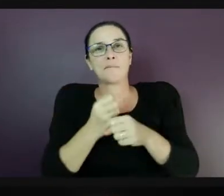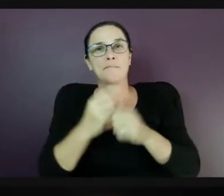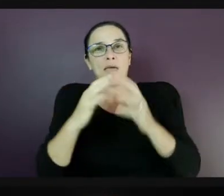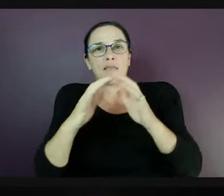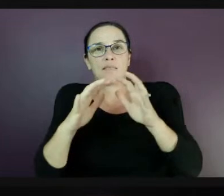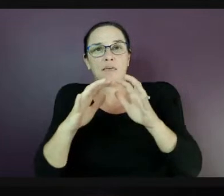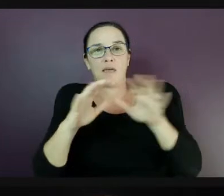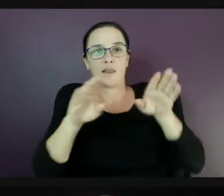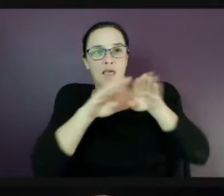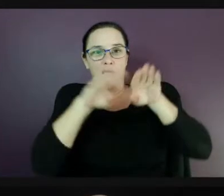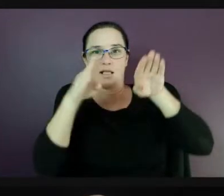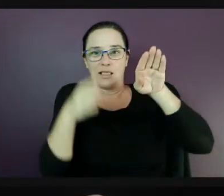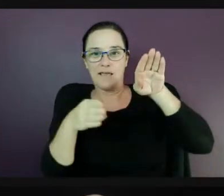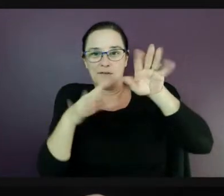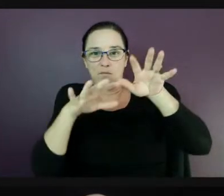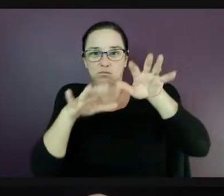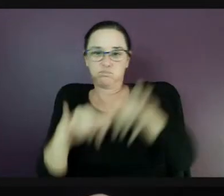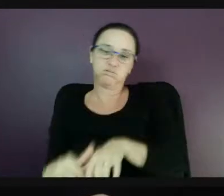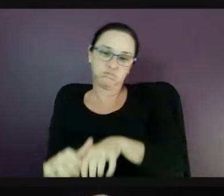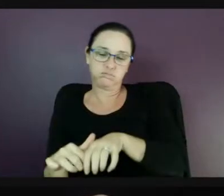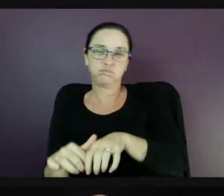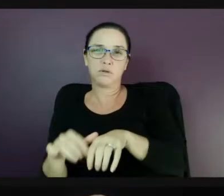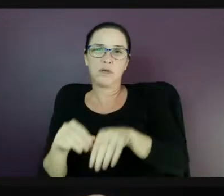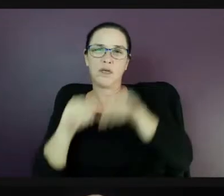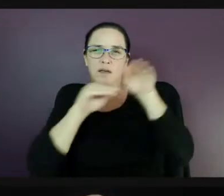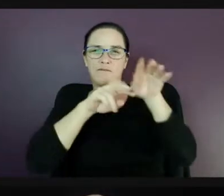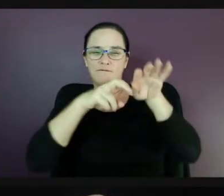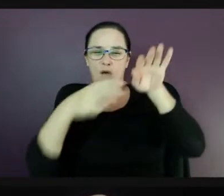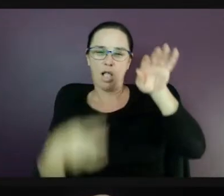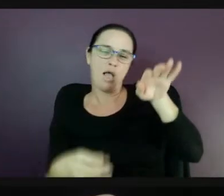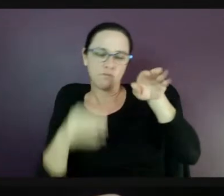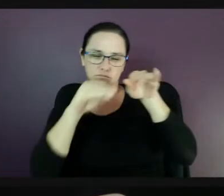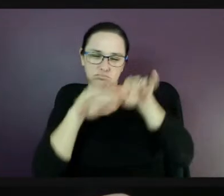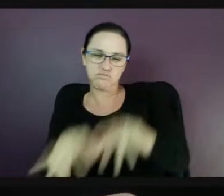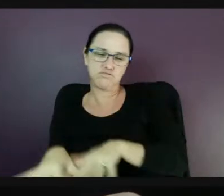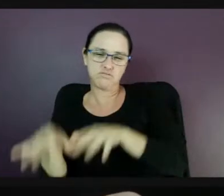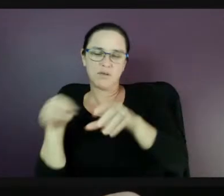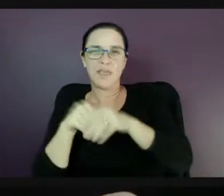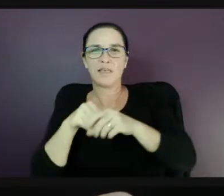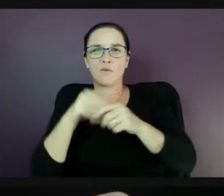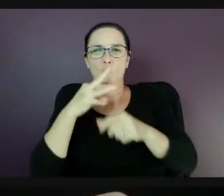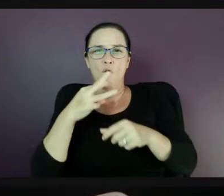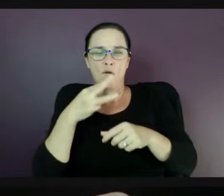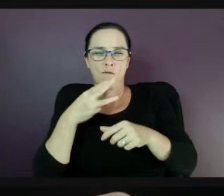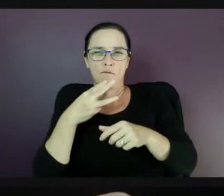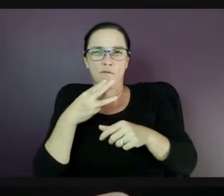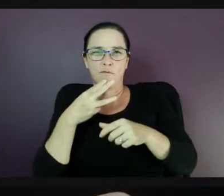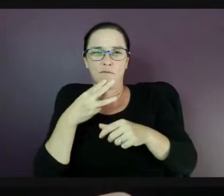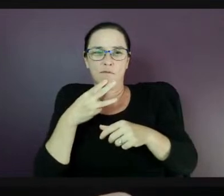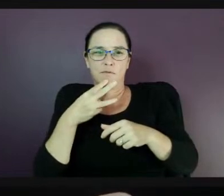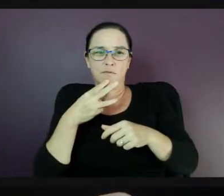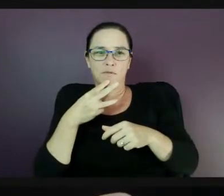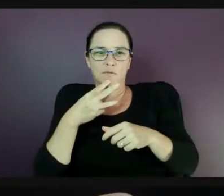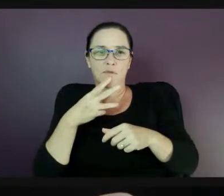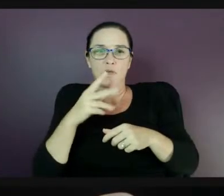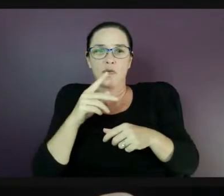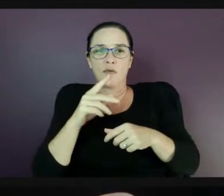sea cliff into the ocean, for example. Well, tsunami are really